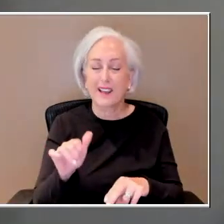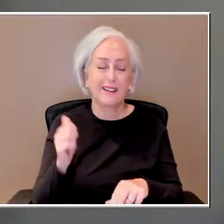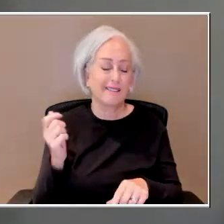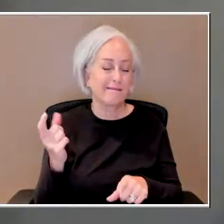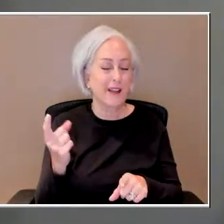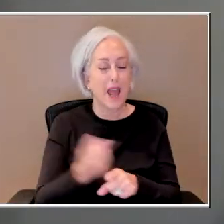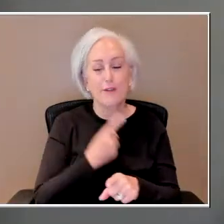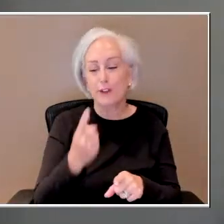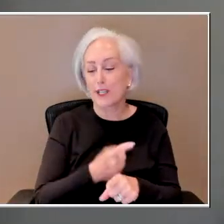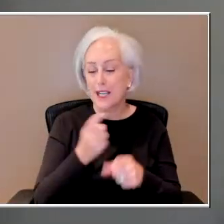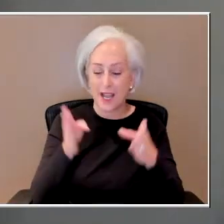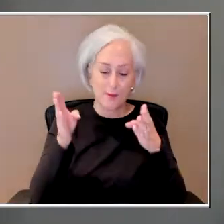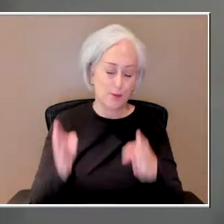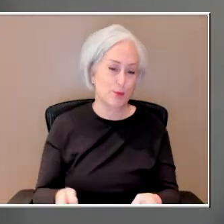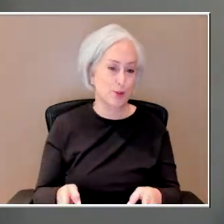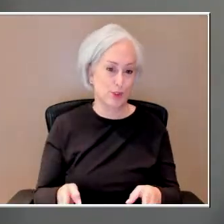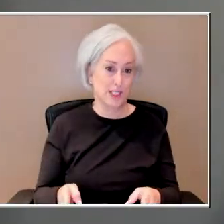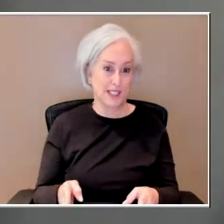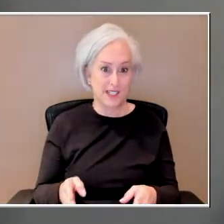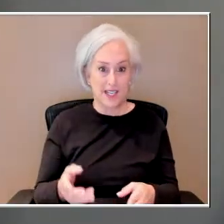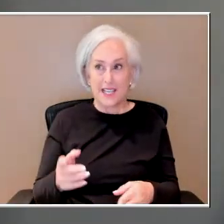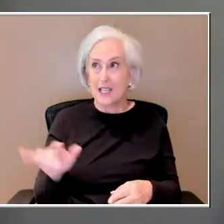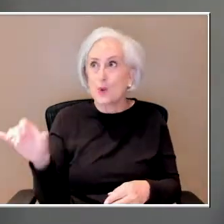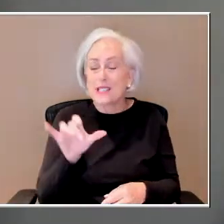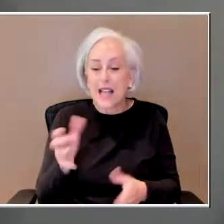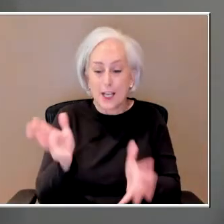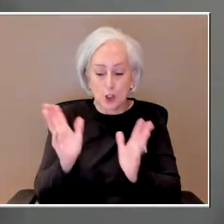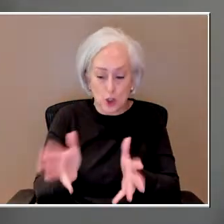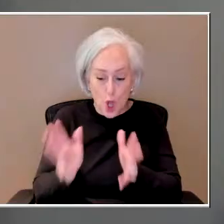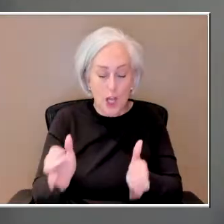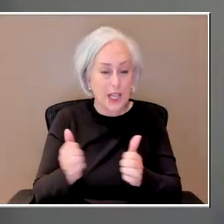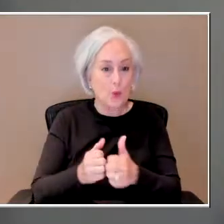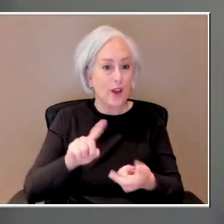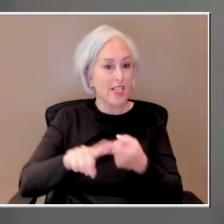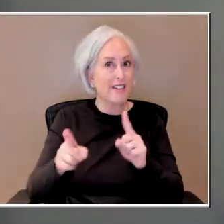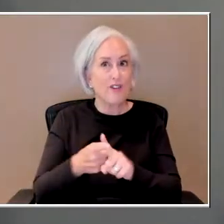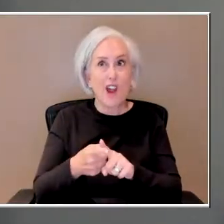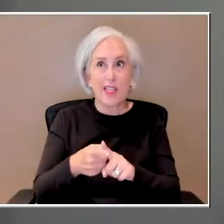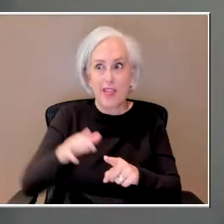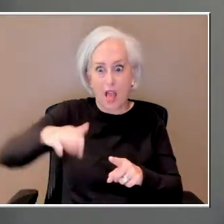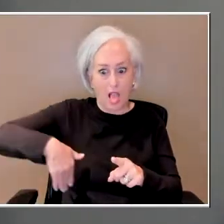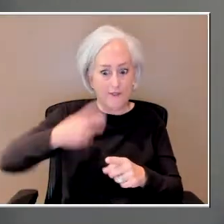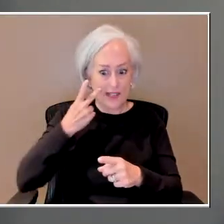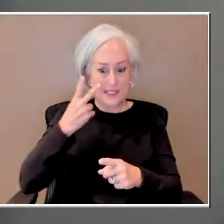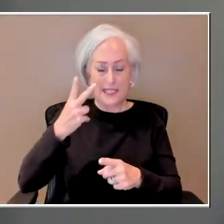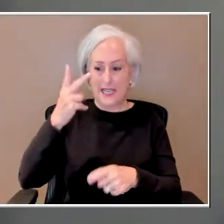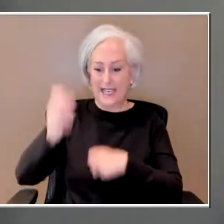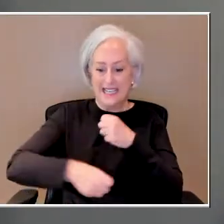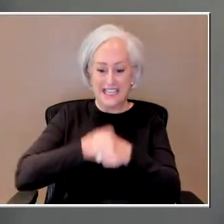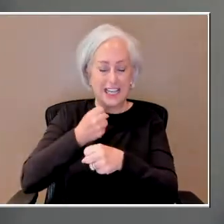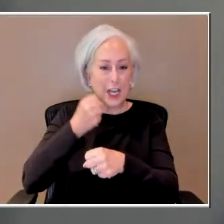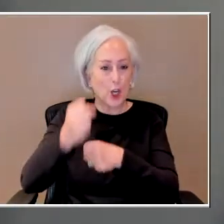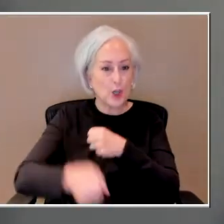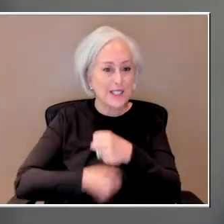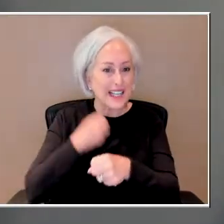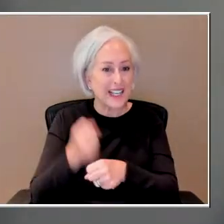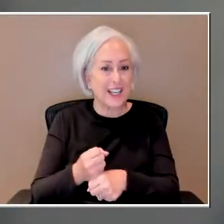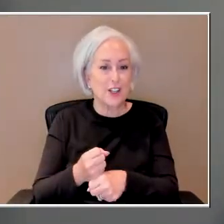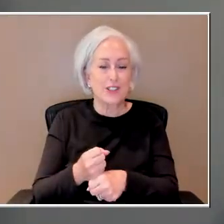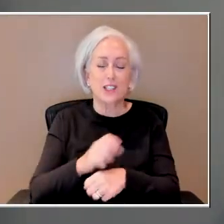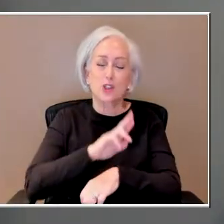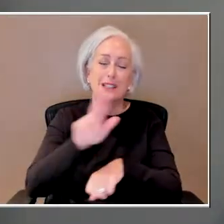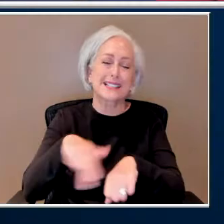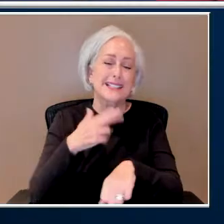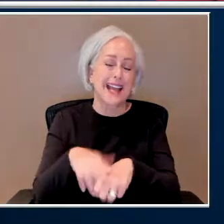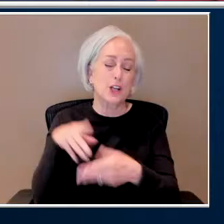that I hadn't seen in a few years, just picking up where we left off, and so natural and easy and effortless.